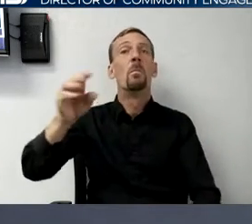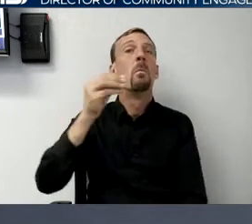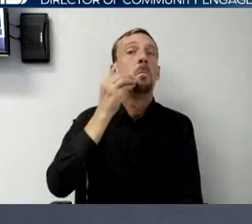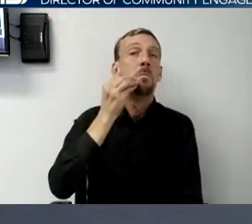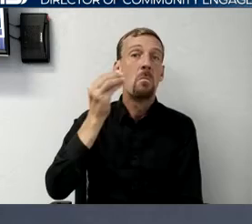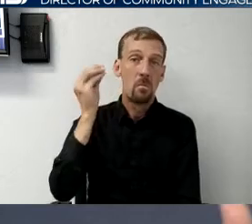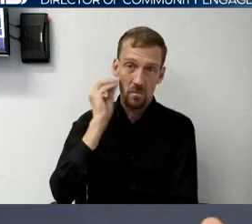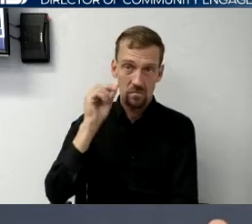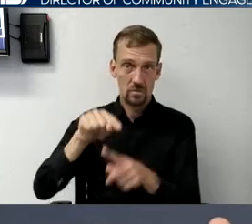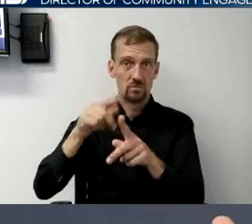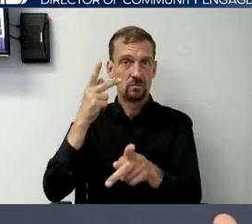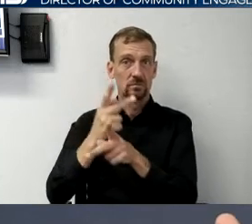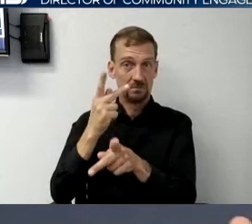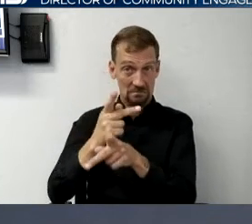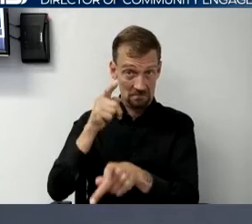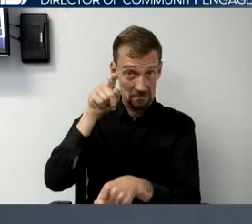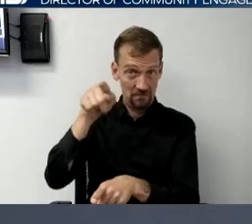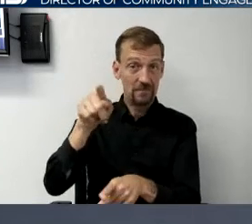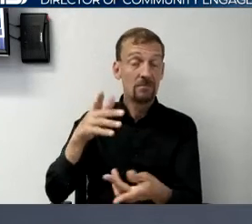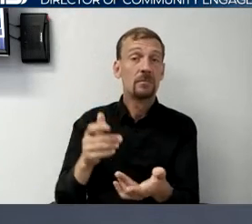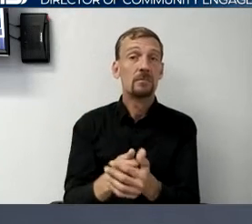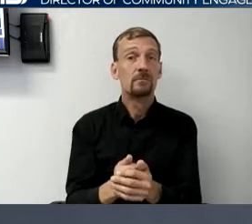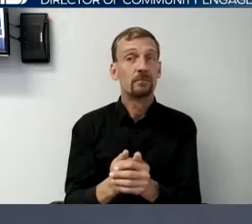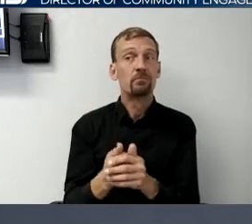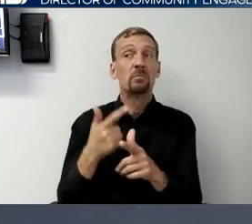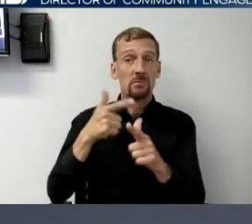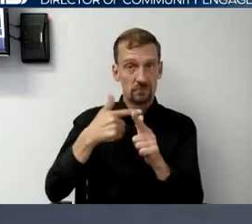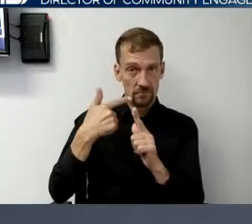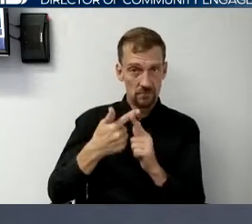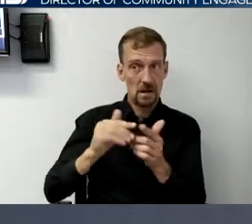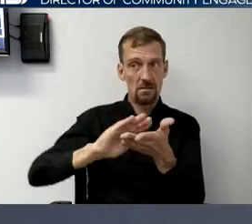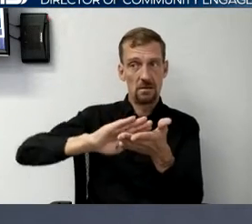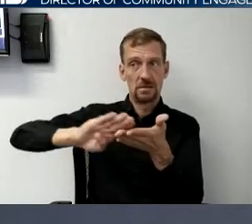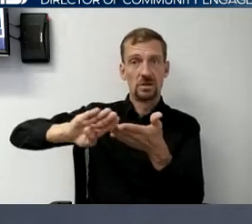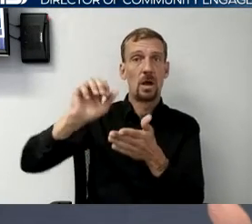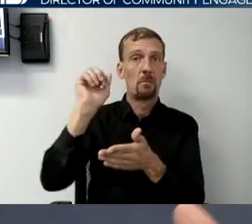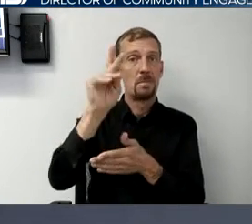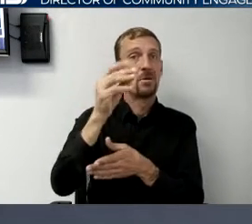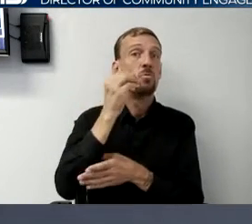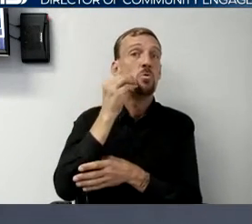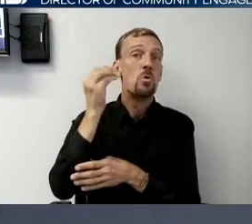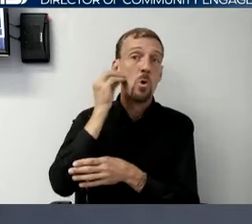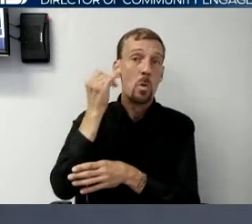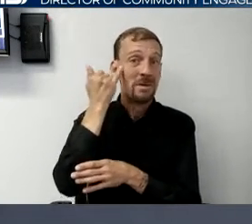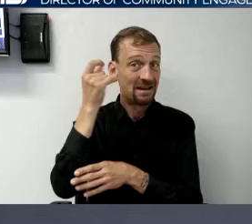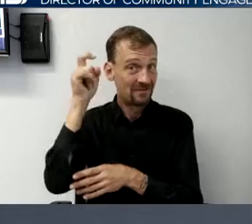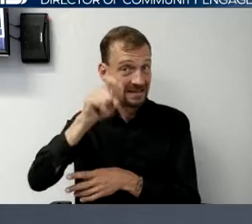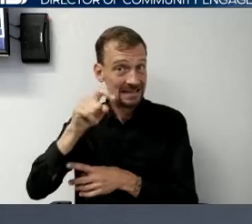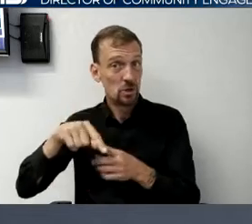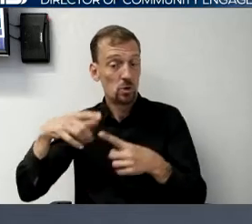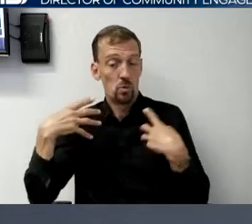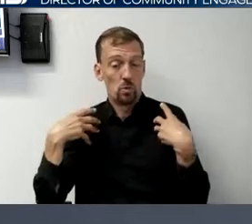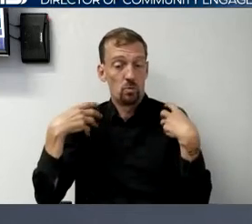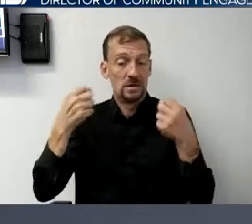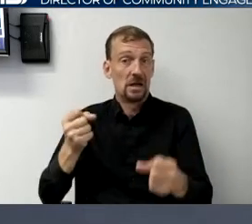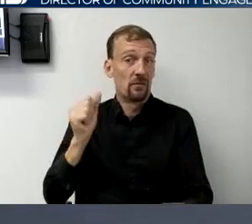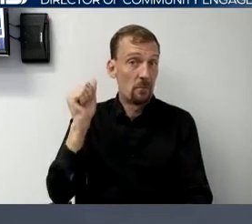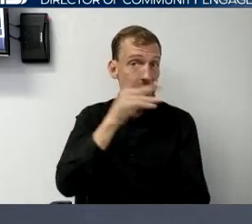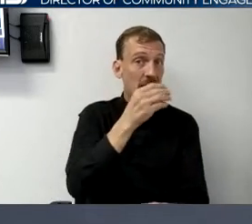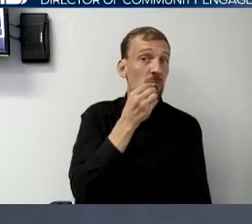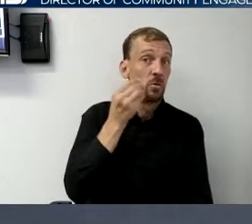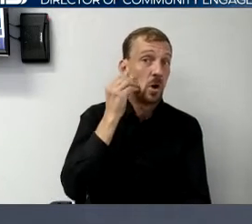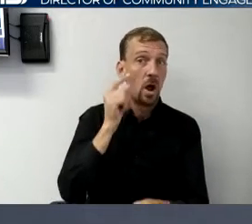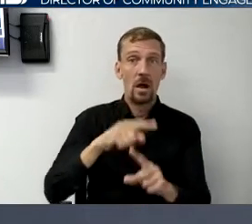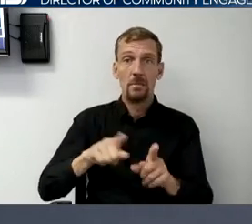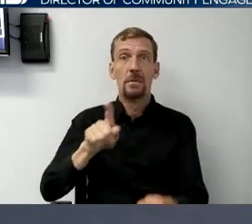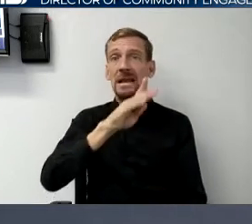appropriate manner in an outpatient site, and then discharged home to quarantine and recover at home, but it ended